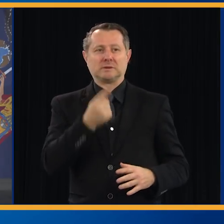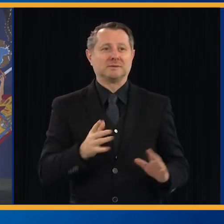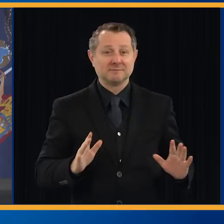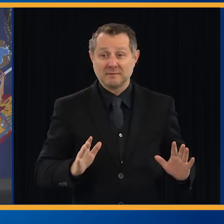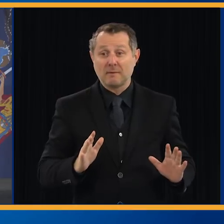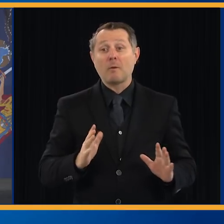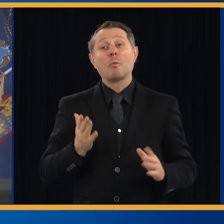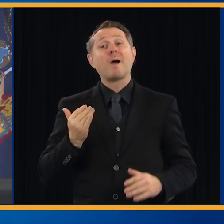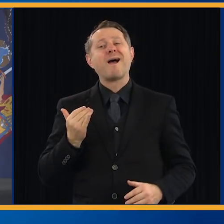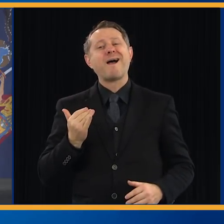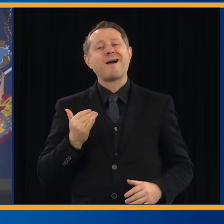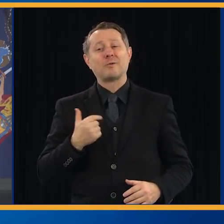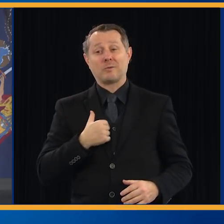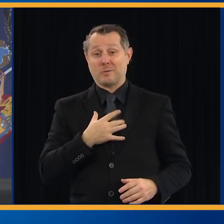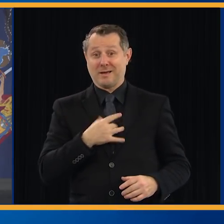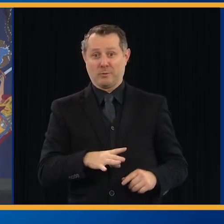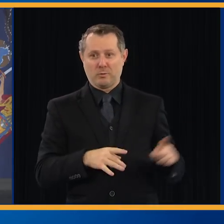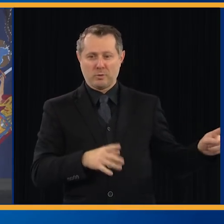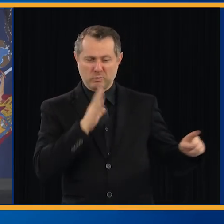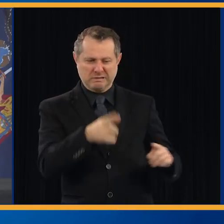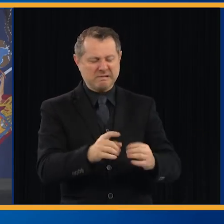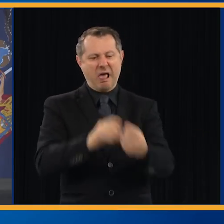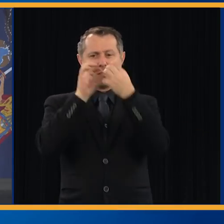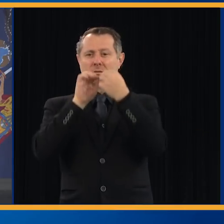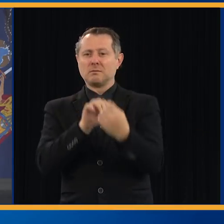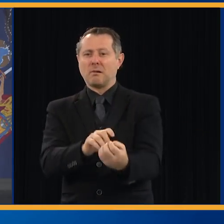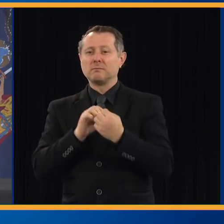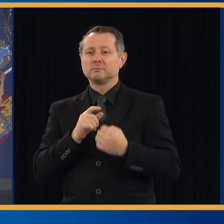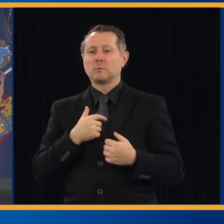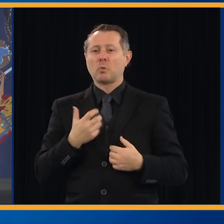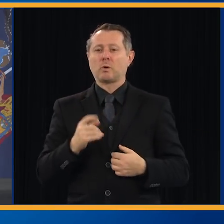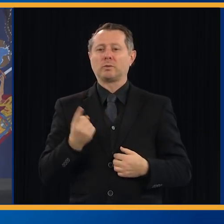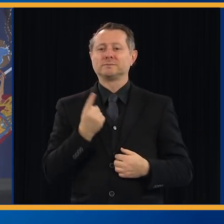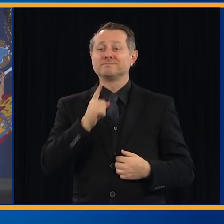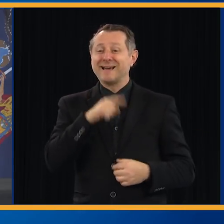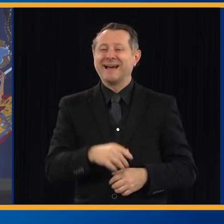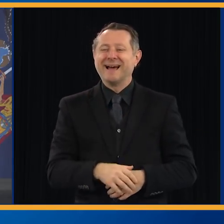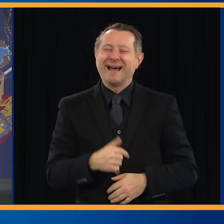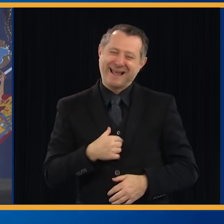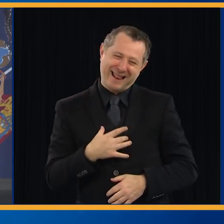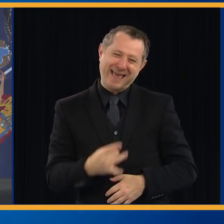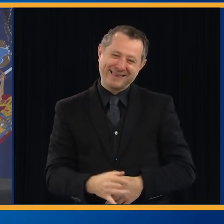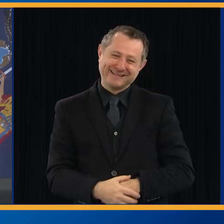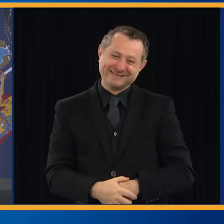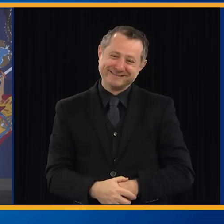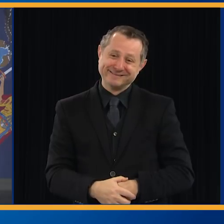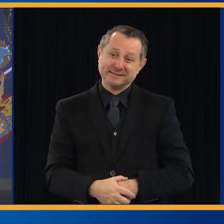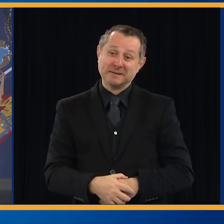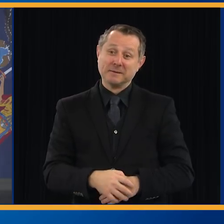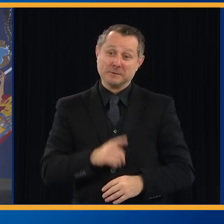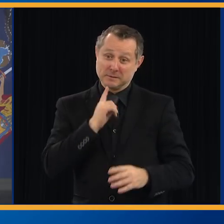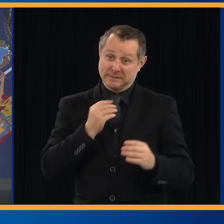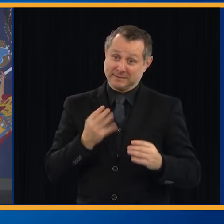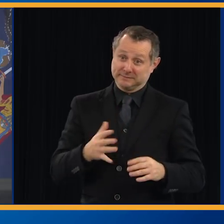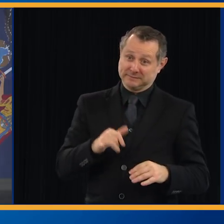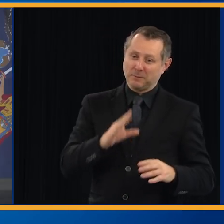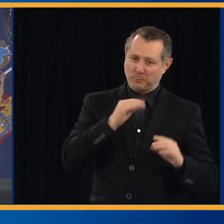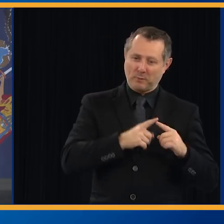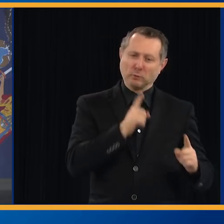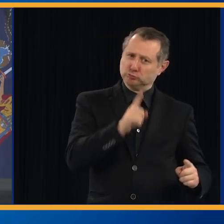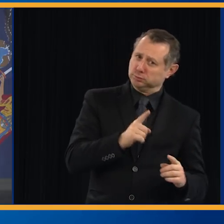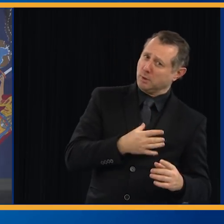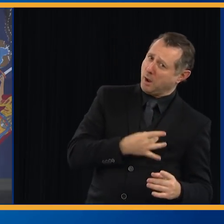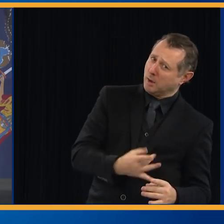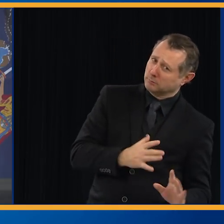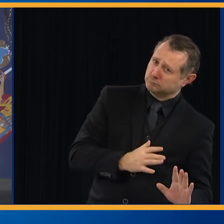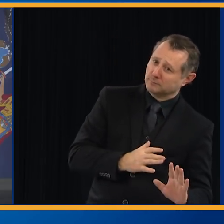opposed by the father. So the answer has to be, I like the boyfriend. In this case, I actually like the boyfriend. But even if you don't like the boyfriend,